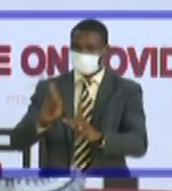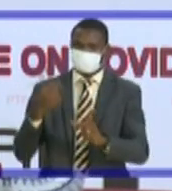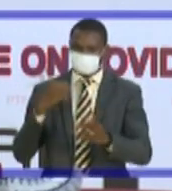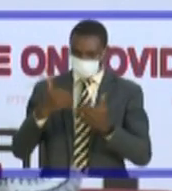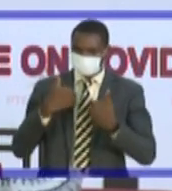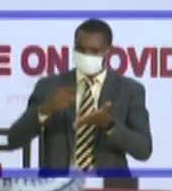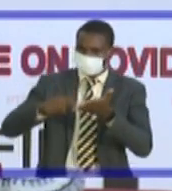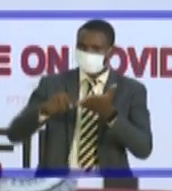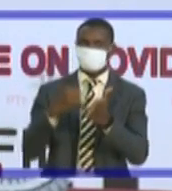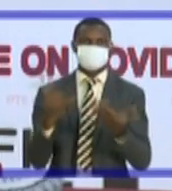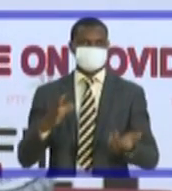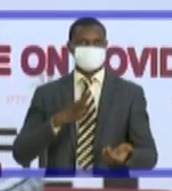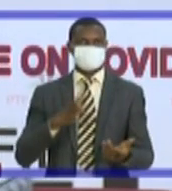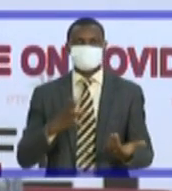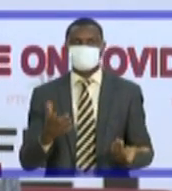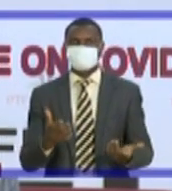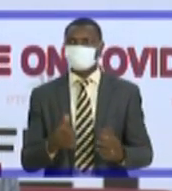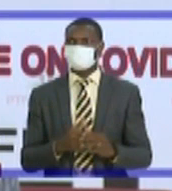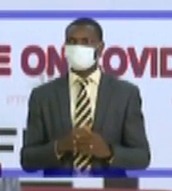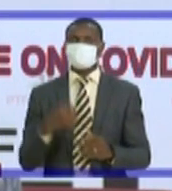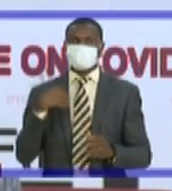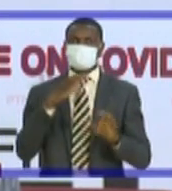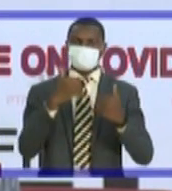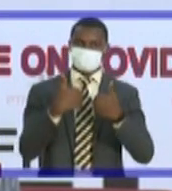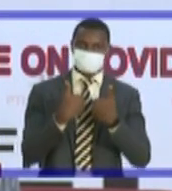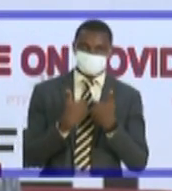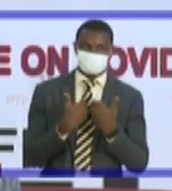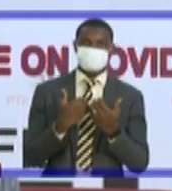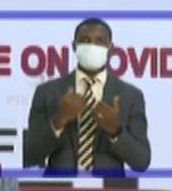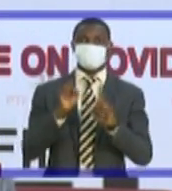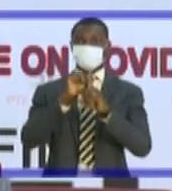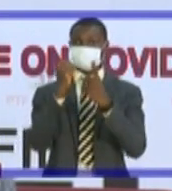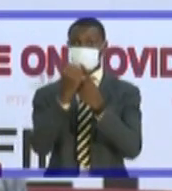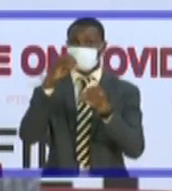human consumption. We had an issue in Oyo,